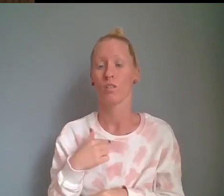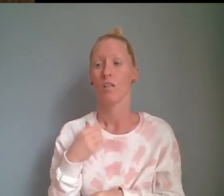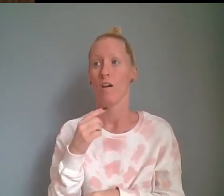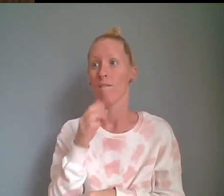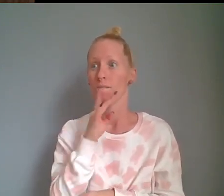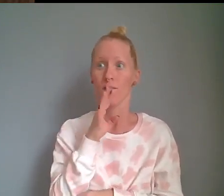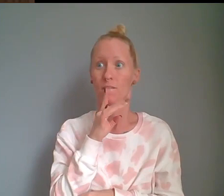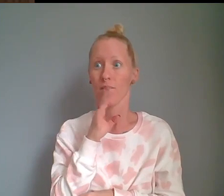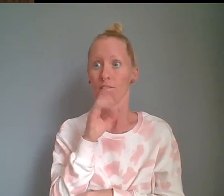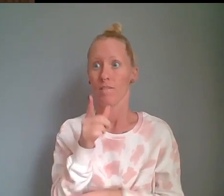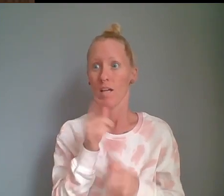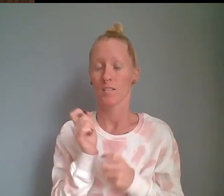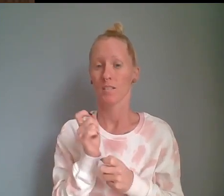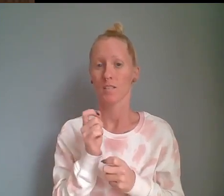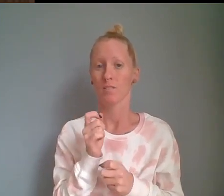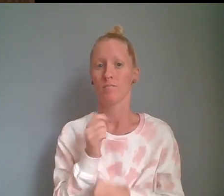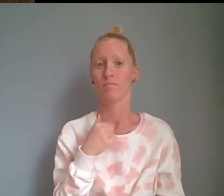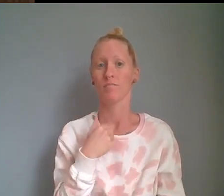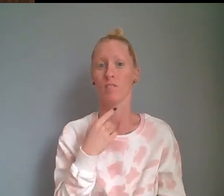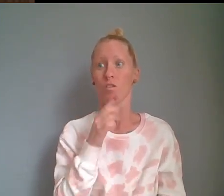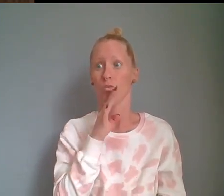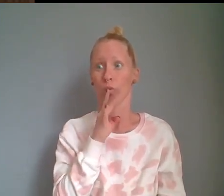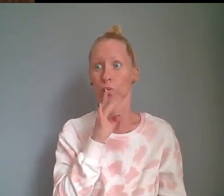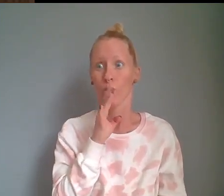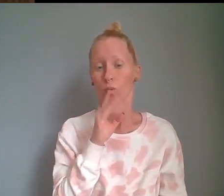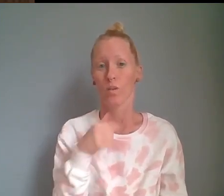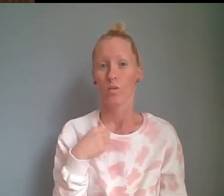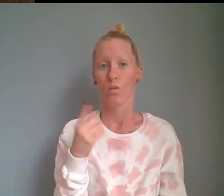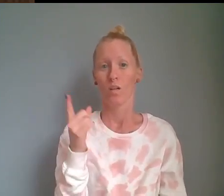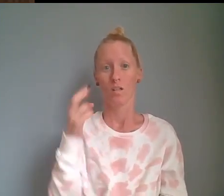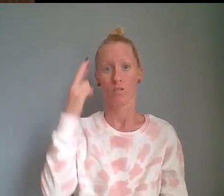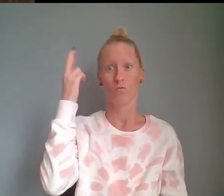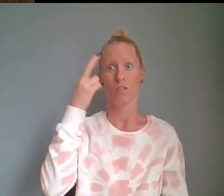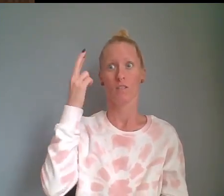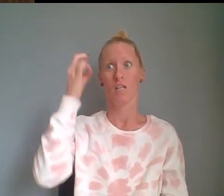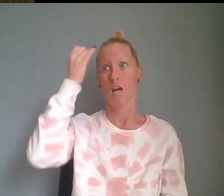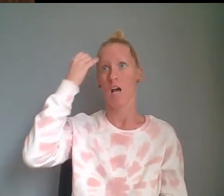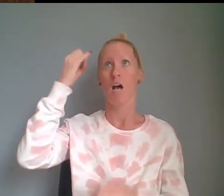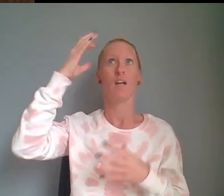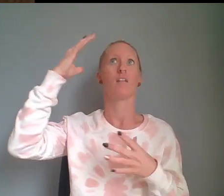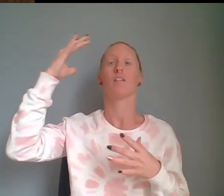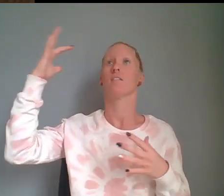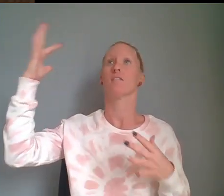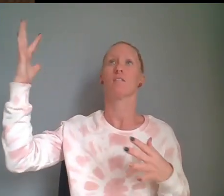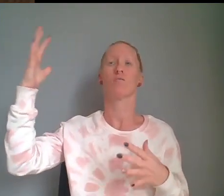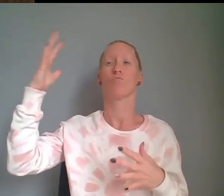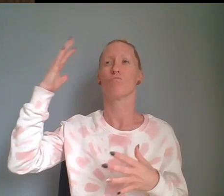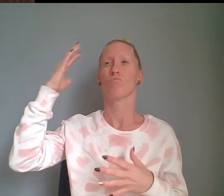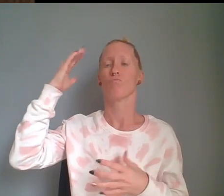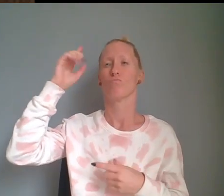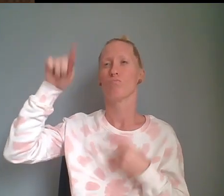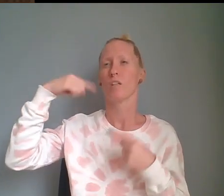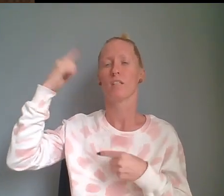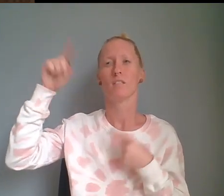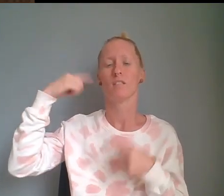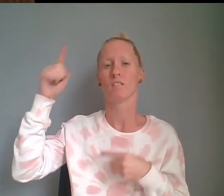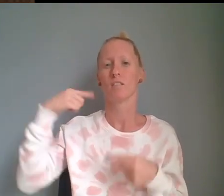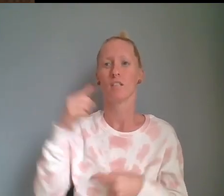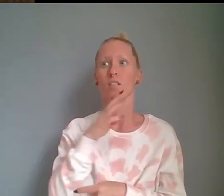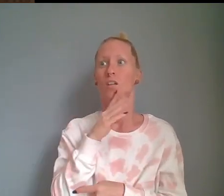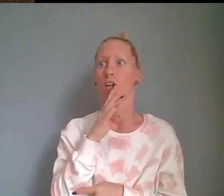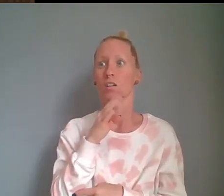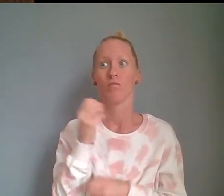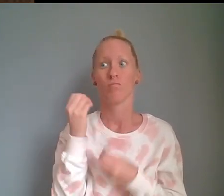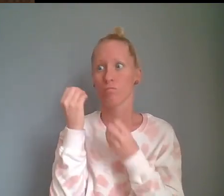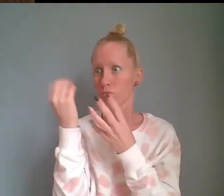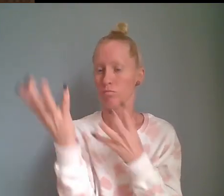really fast. And one of the reasons they're talking really, really fast is they have this flight of ideas. The thoughts are just racing through their mind, and they can't talk fast enough to get